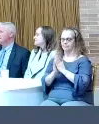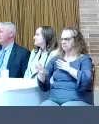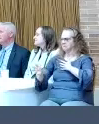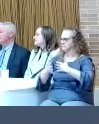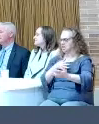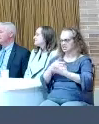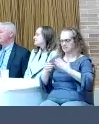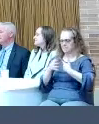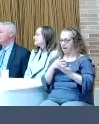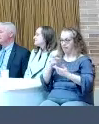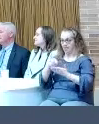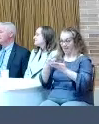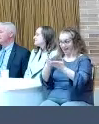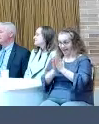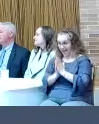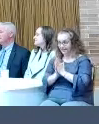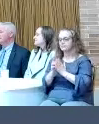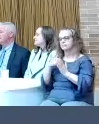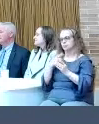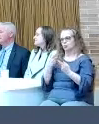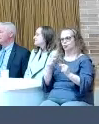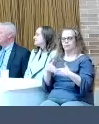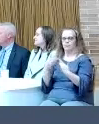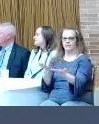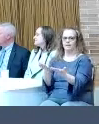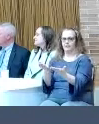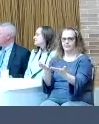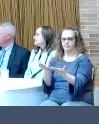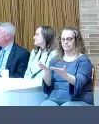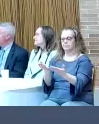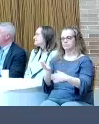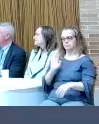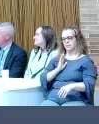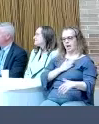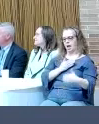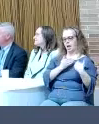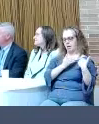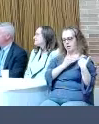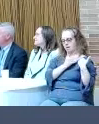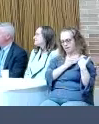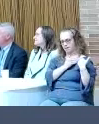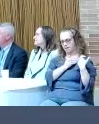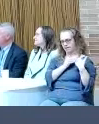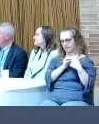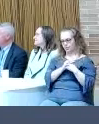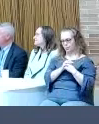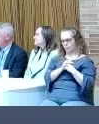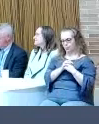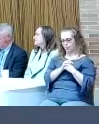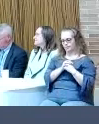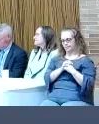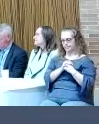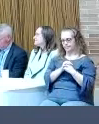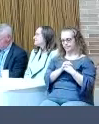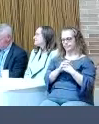what they ask for and it's up to us to be able to give